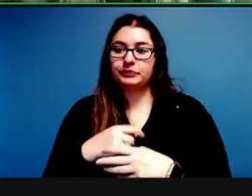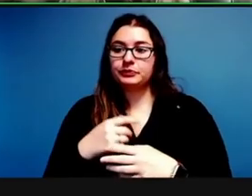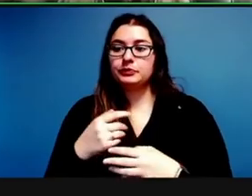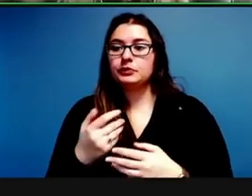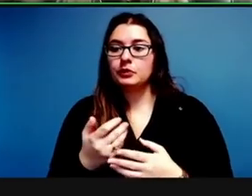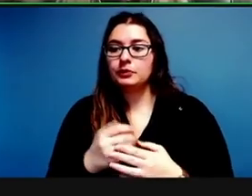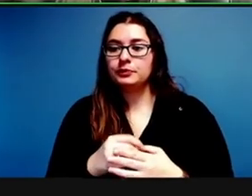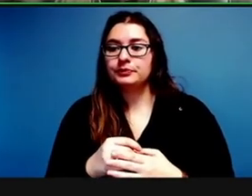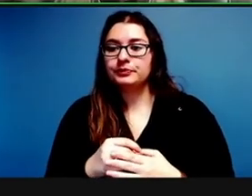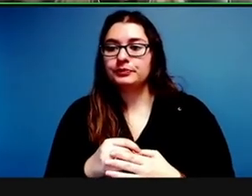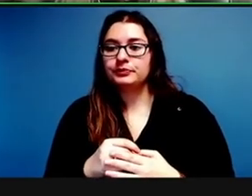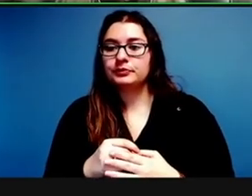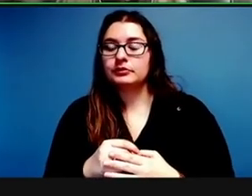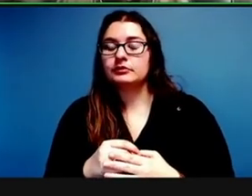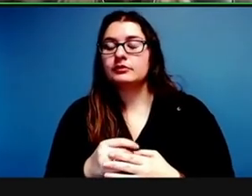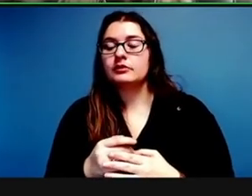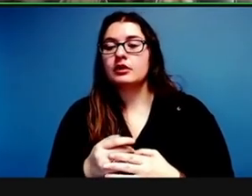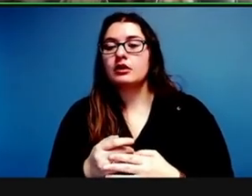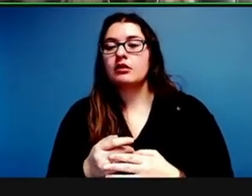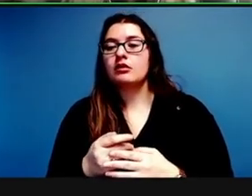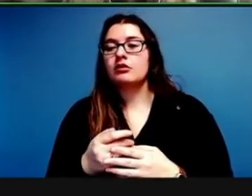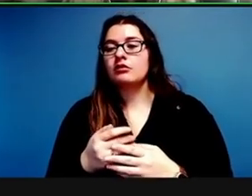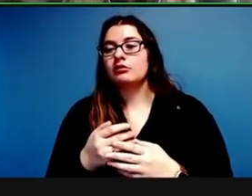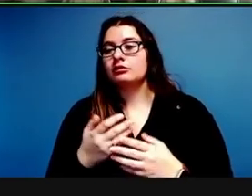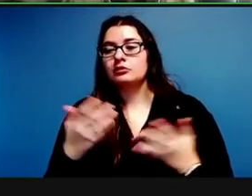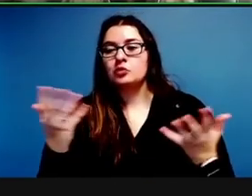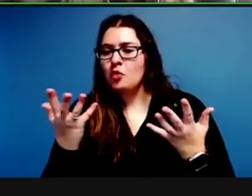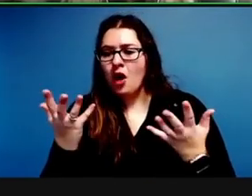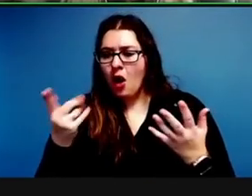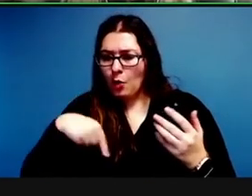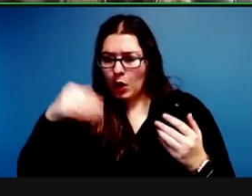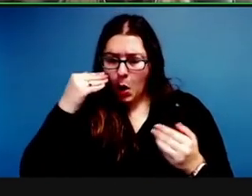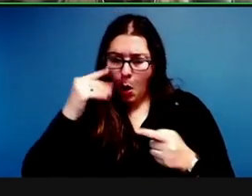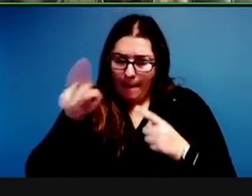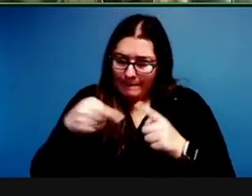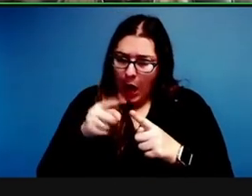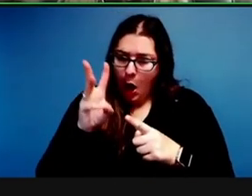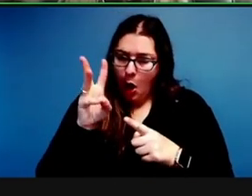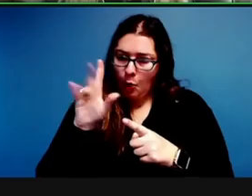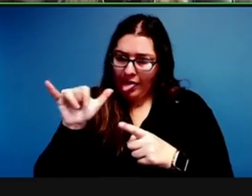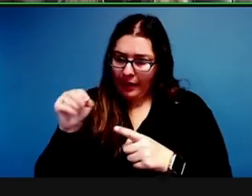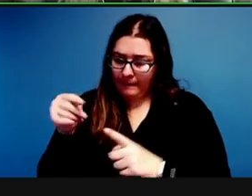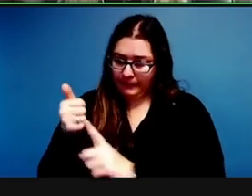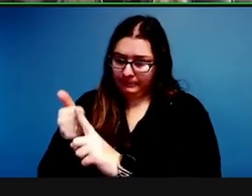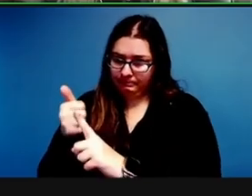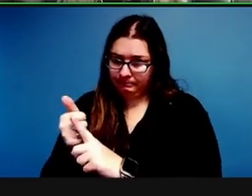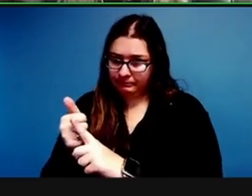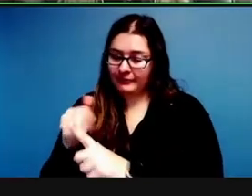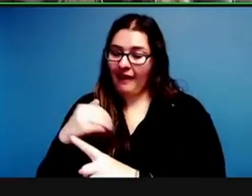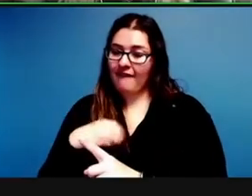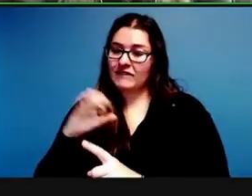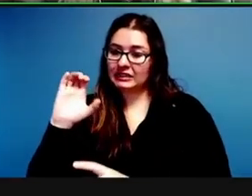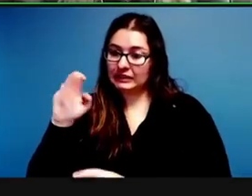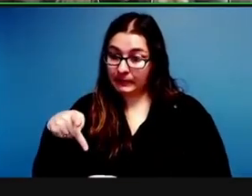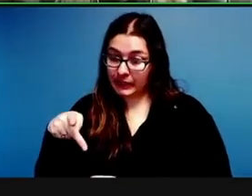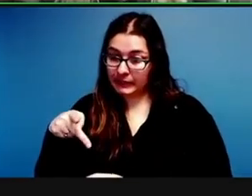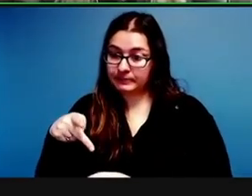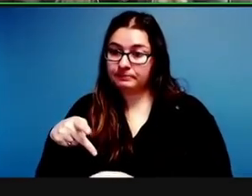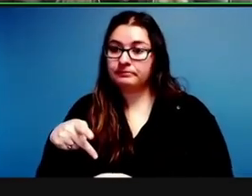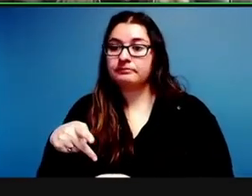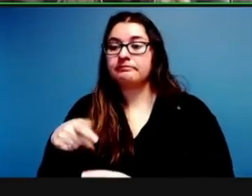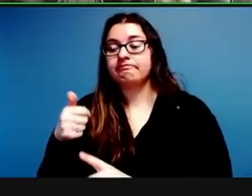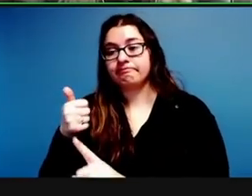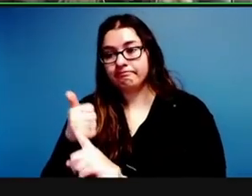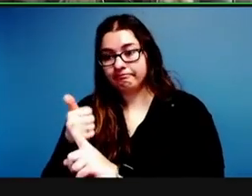yourself, assuming what we know about William, William is a student with cerebral palsy. William